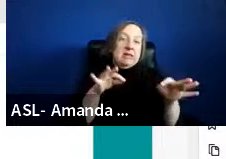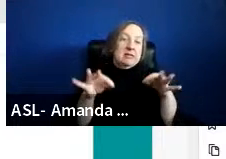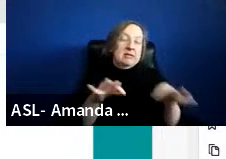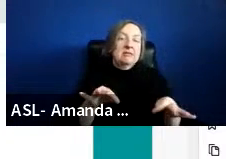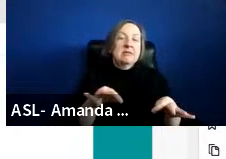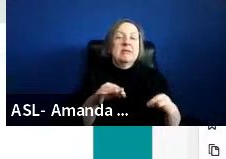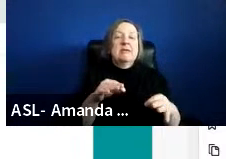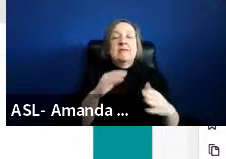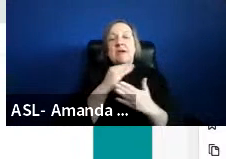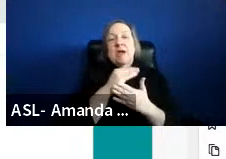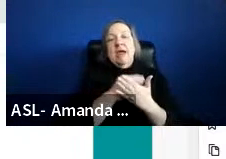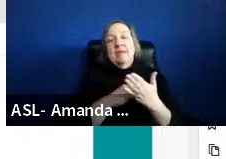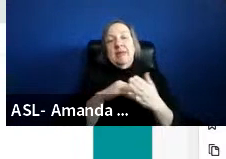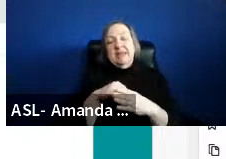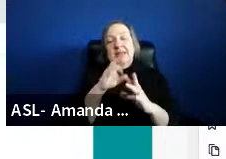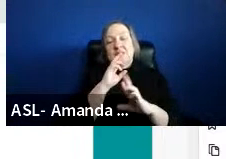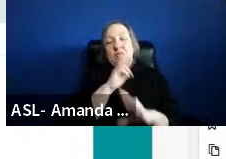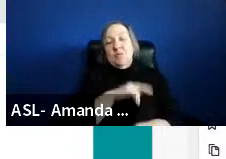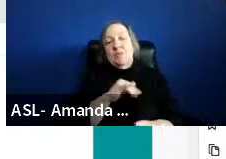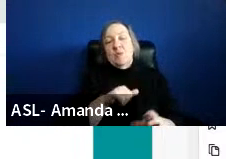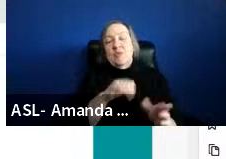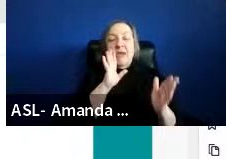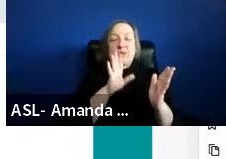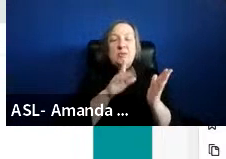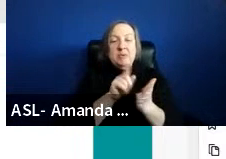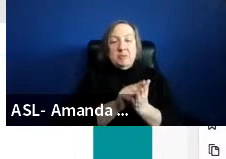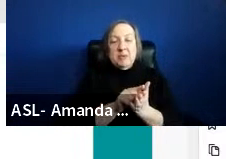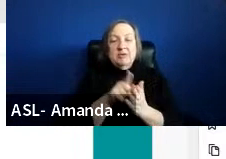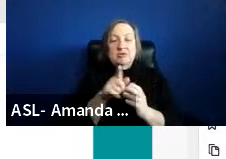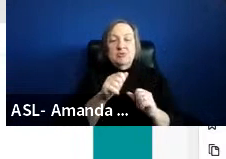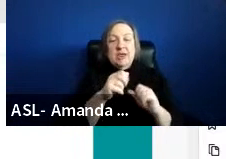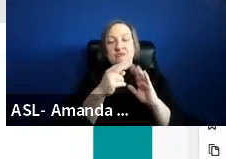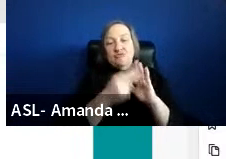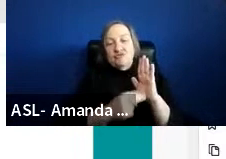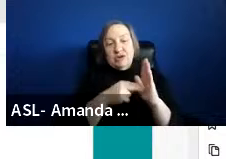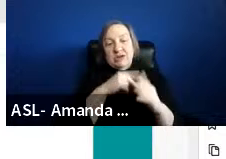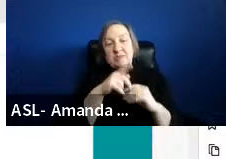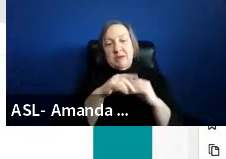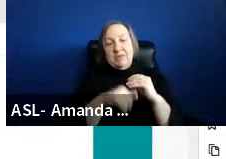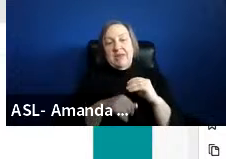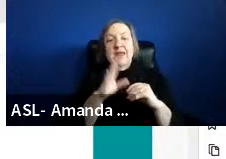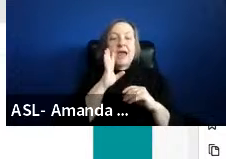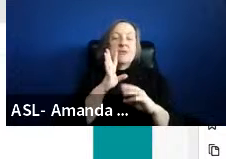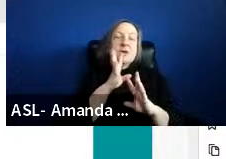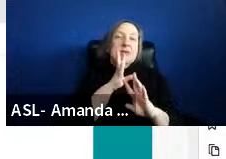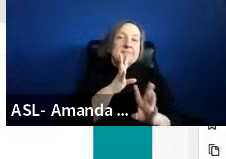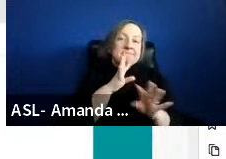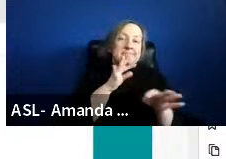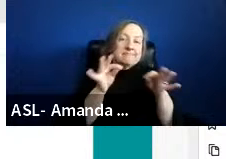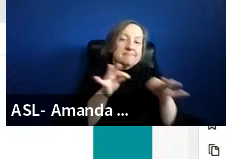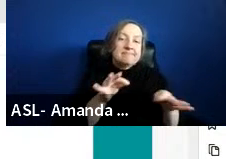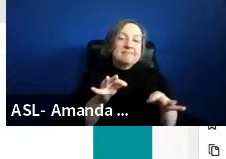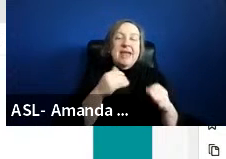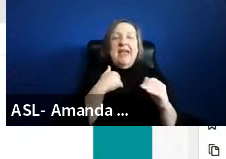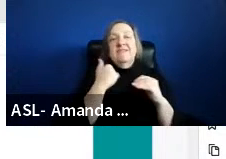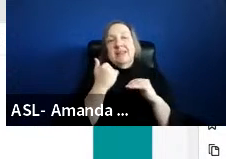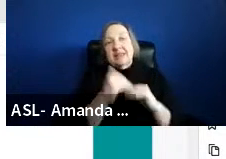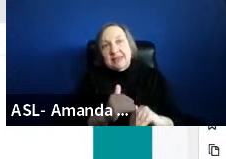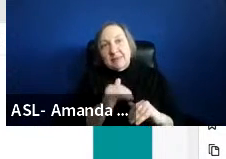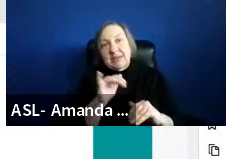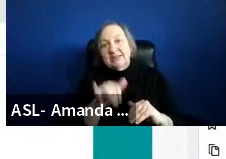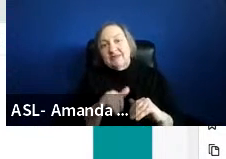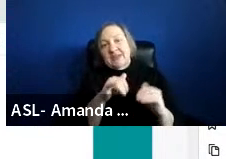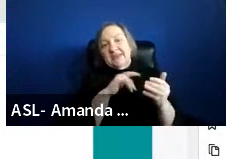outlined in the report. So that will be published that you can read about. But I'll just verbally say there are limitations of the